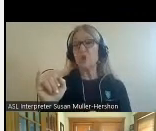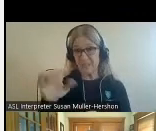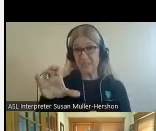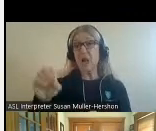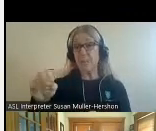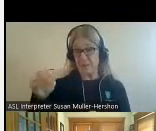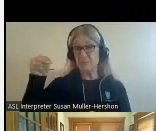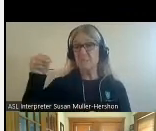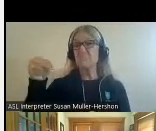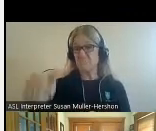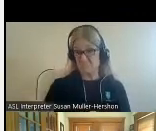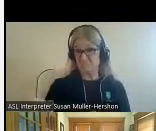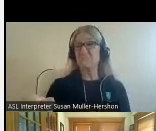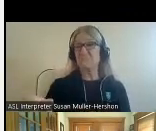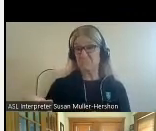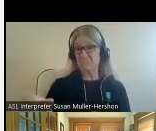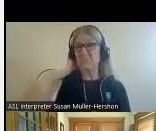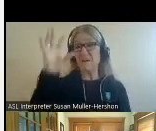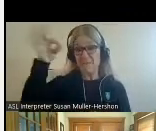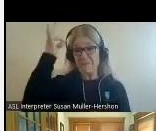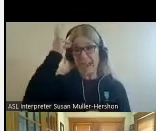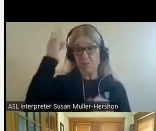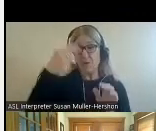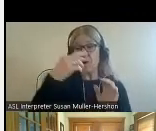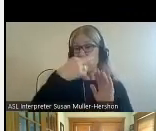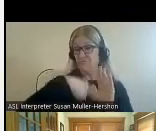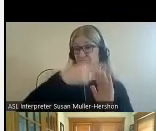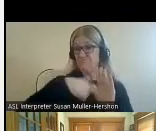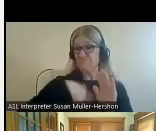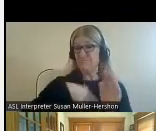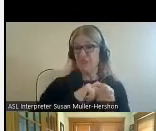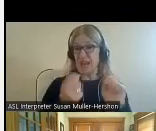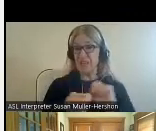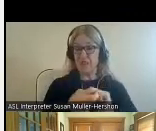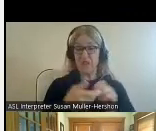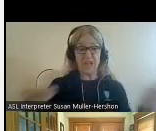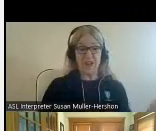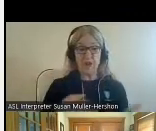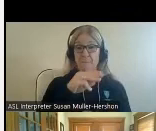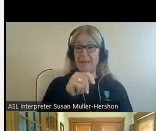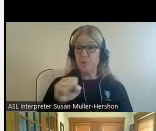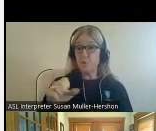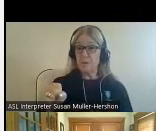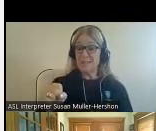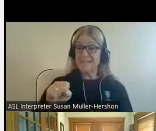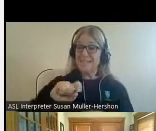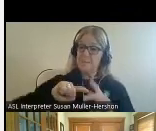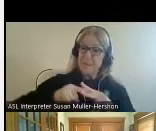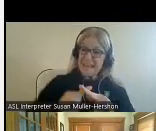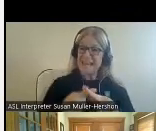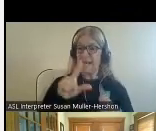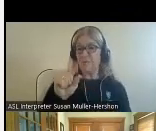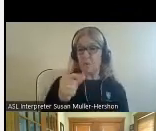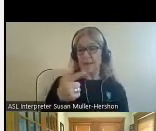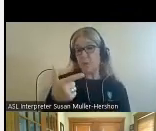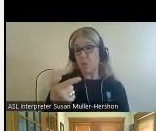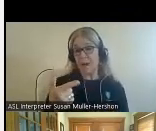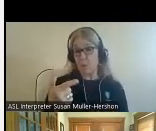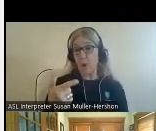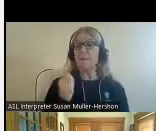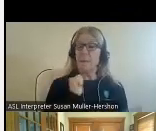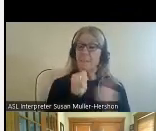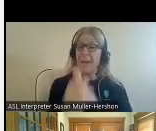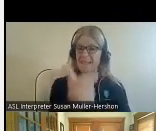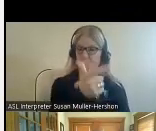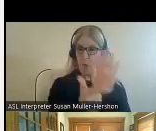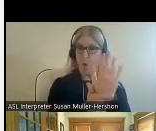for wider reimbursement for these services. In Massachusetts, as of early 2021, there's legislation to really